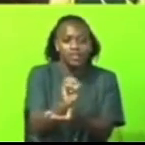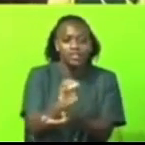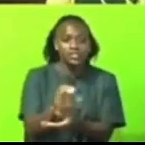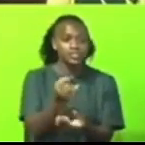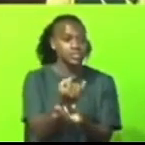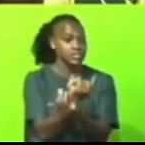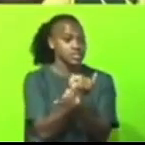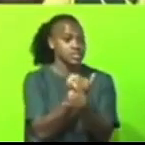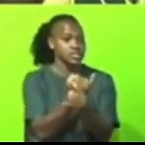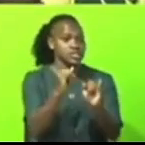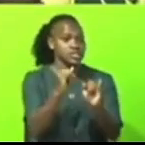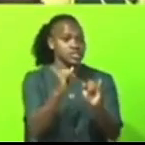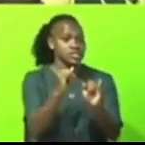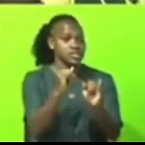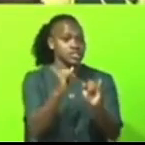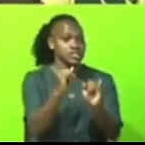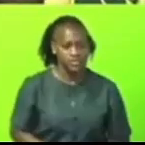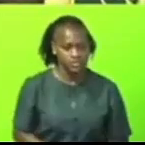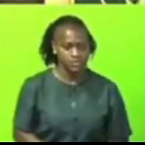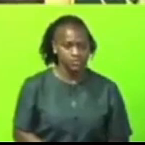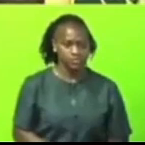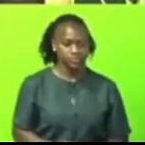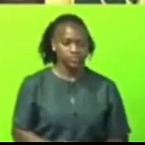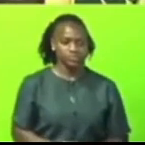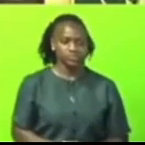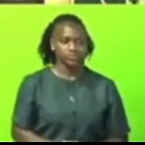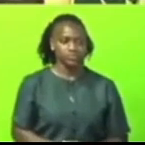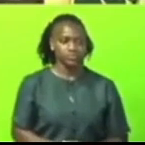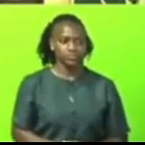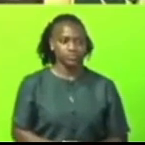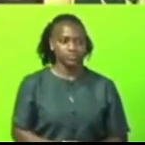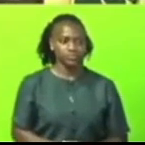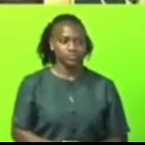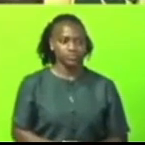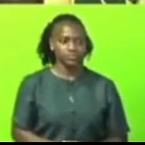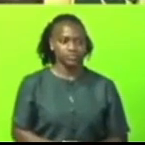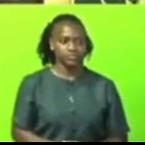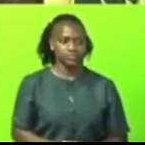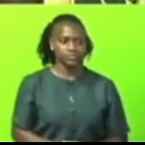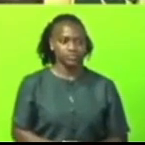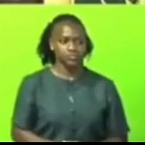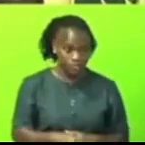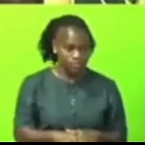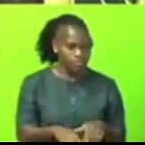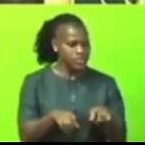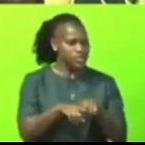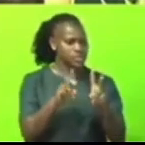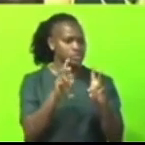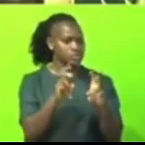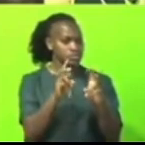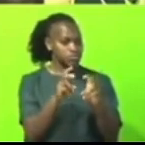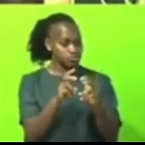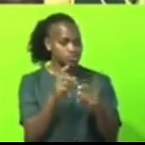to contest as an independent candidate Mr Speaker a similar matter involving